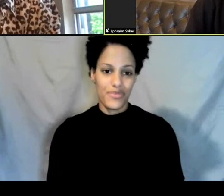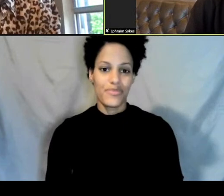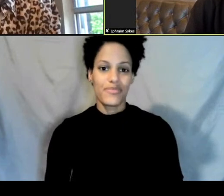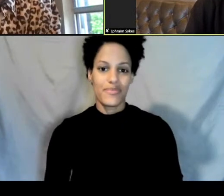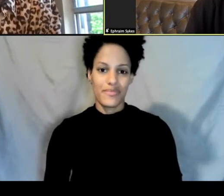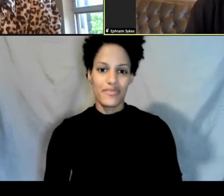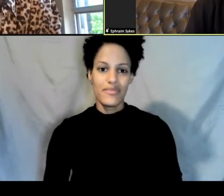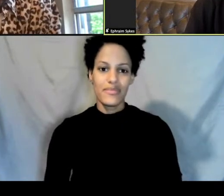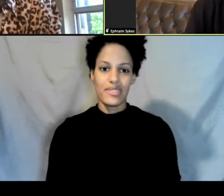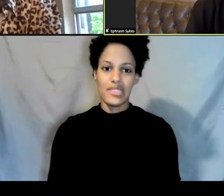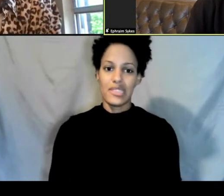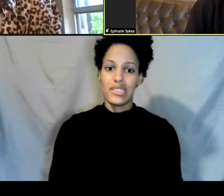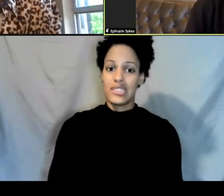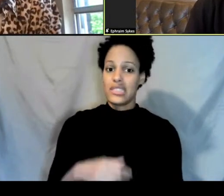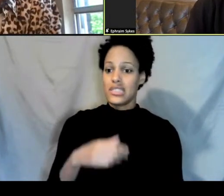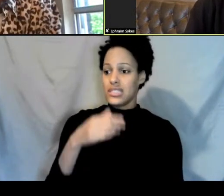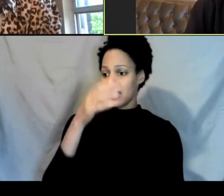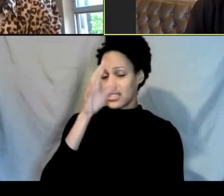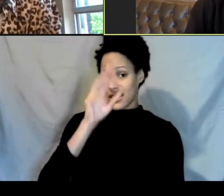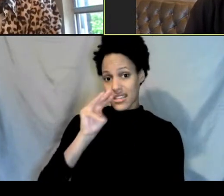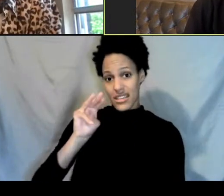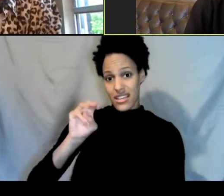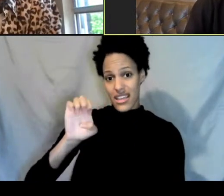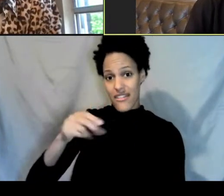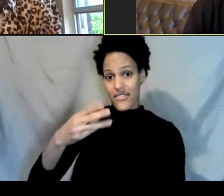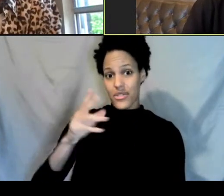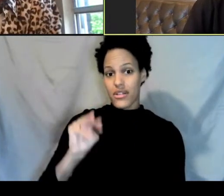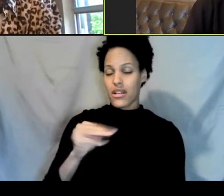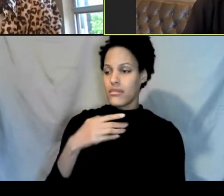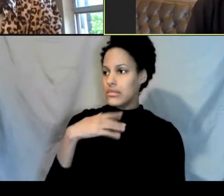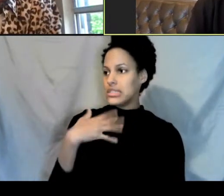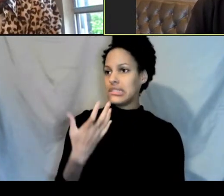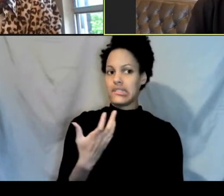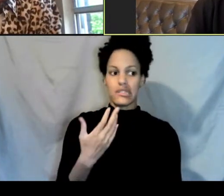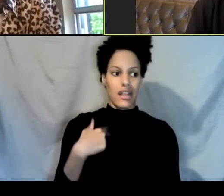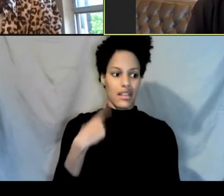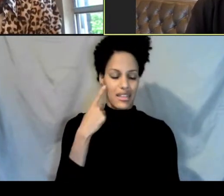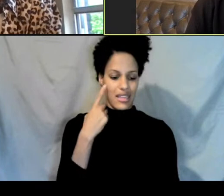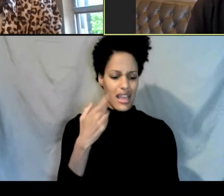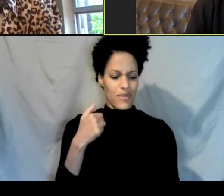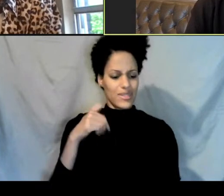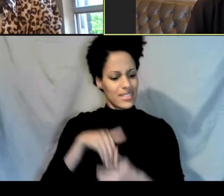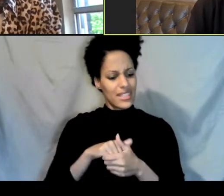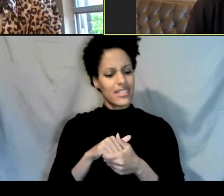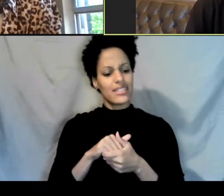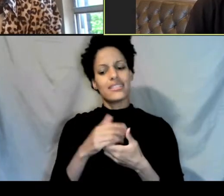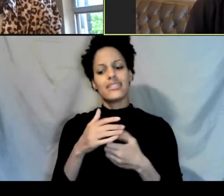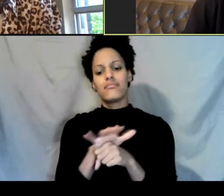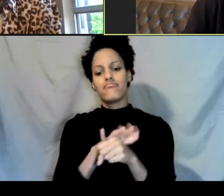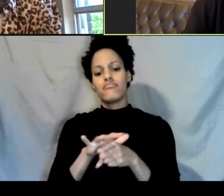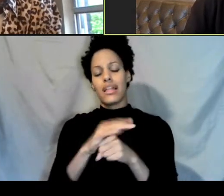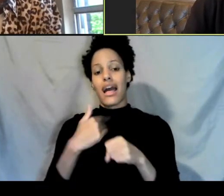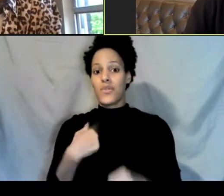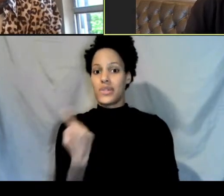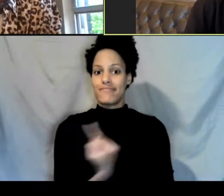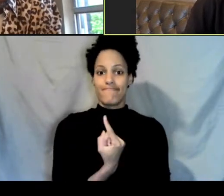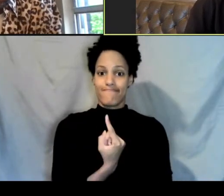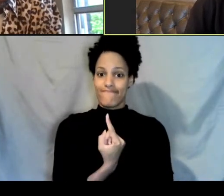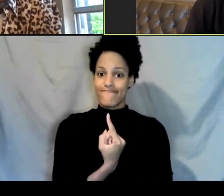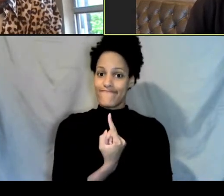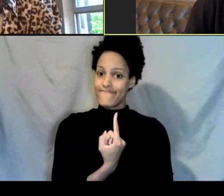Man, I'll say for sure that I definitely have been in a setting where I was the only one.